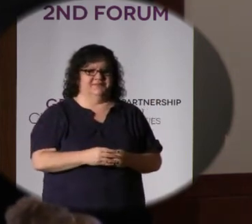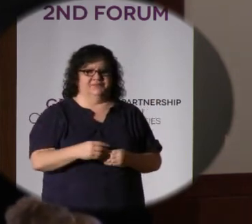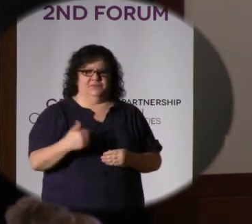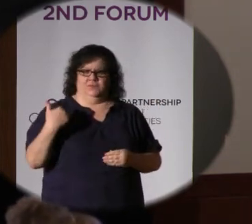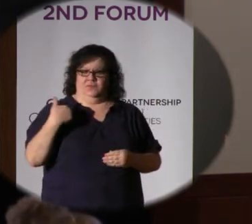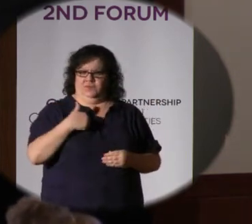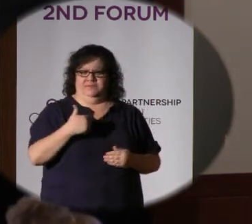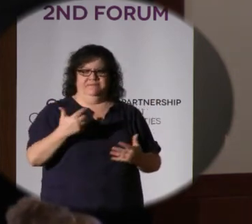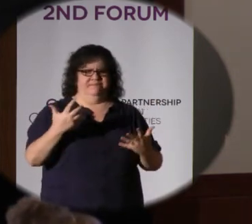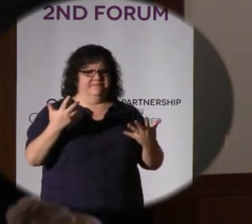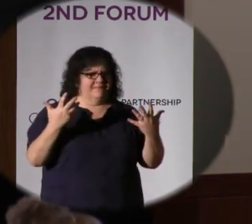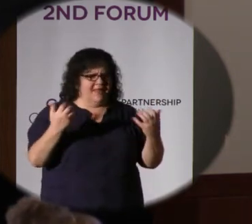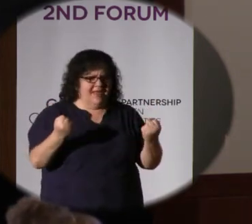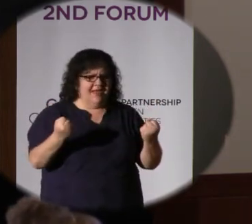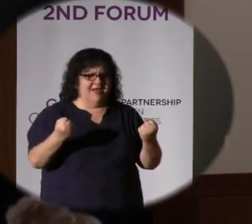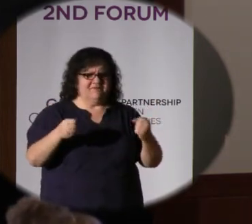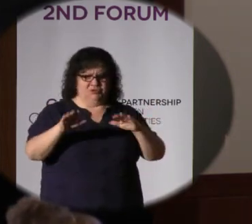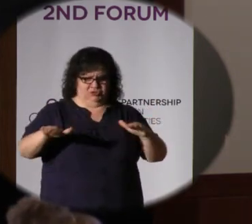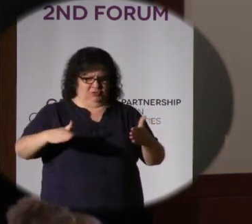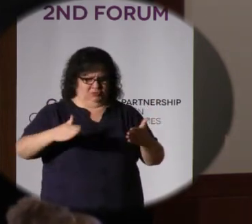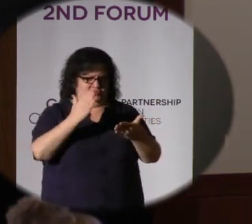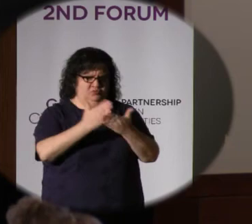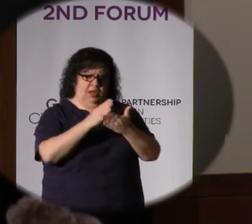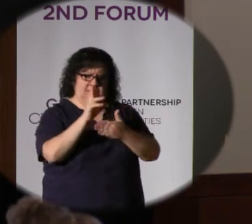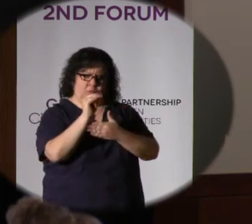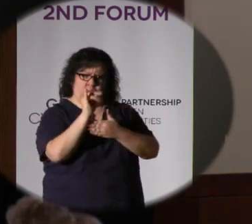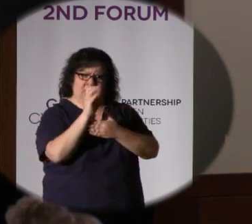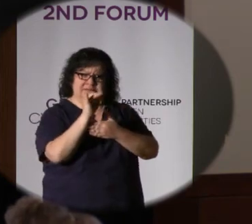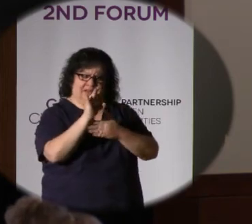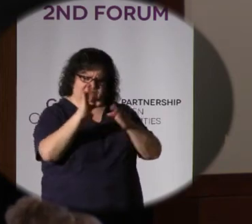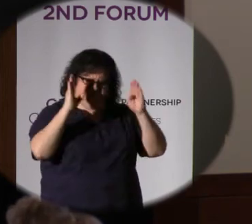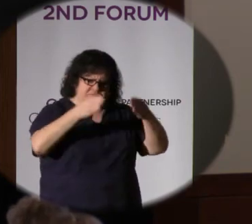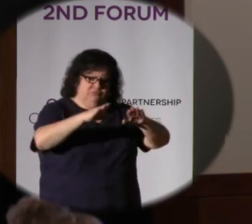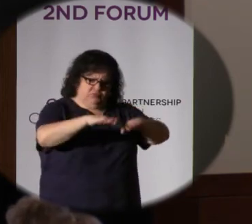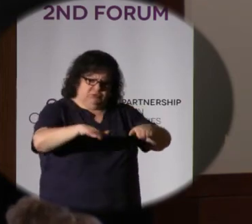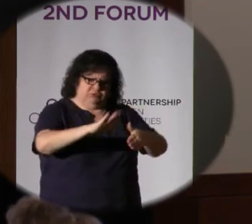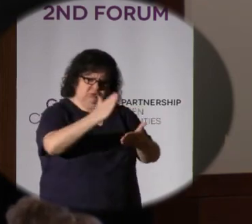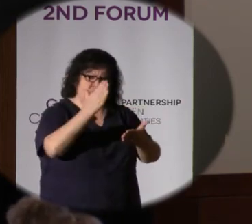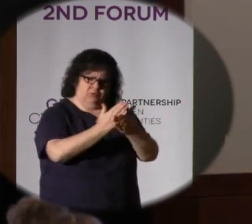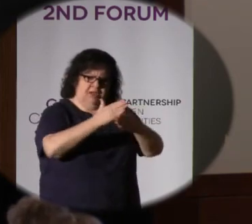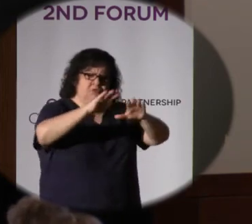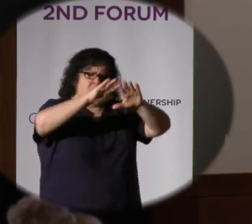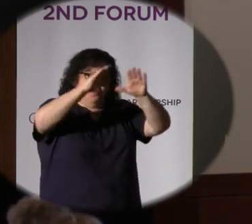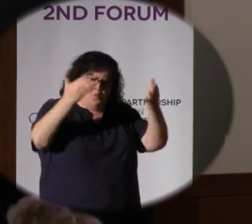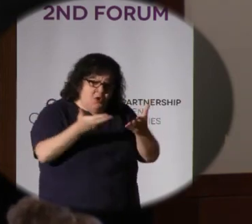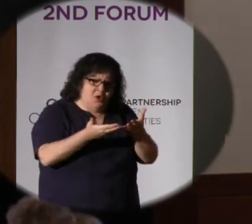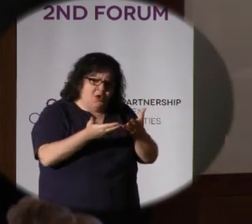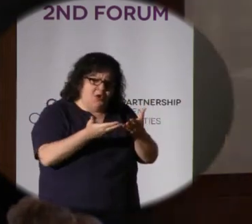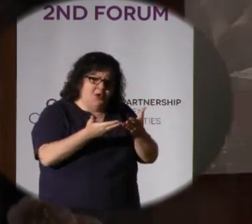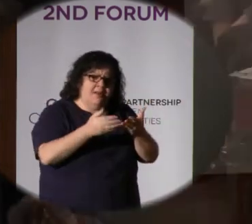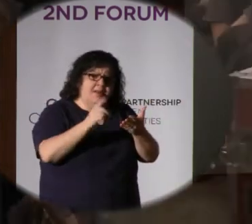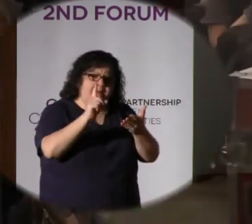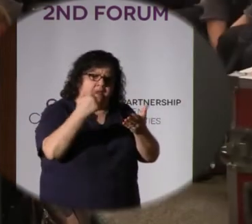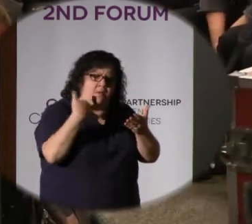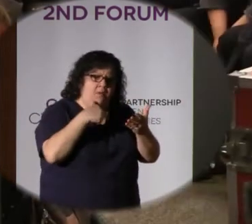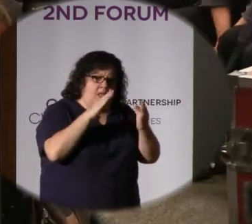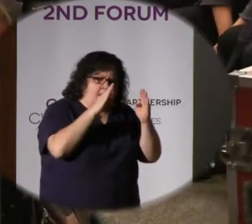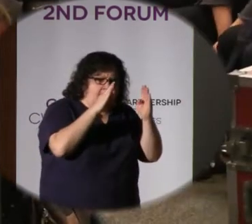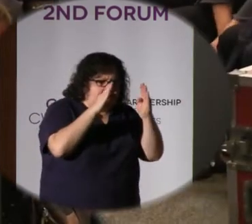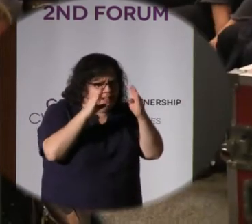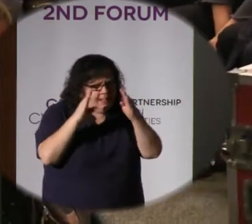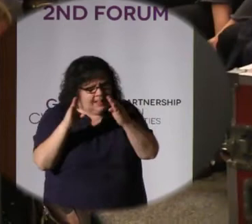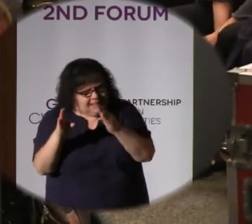everywhere, with an emphasis on the most disadvantaged and excluded children and families. On